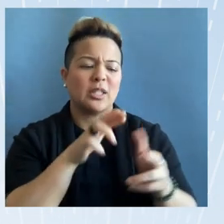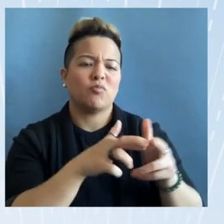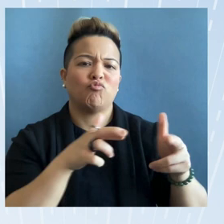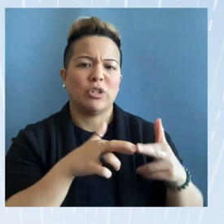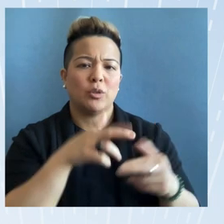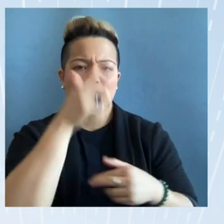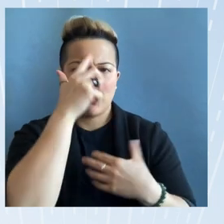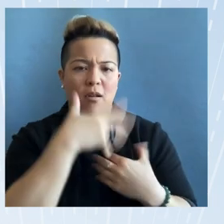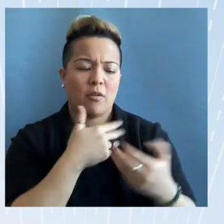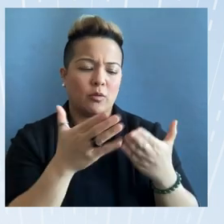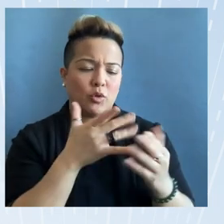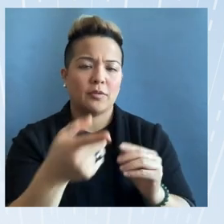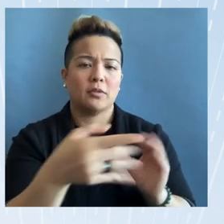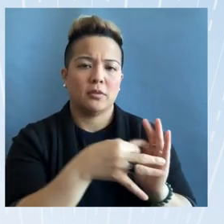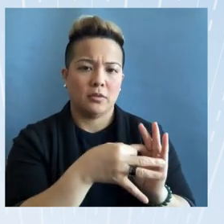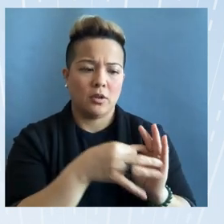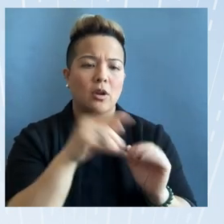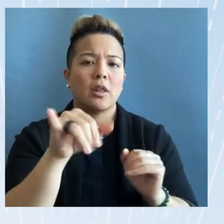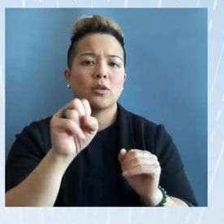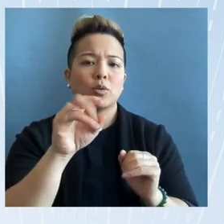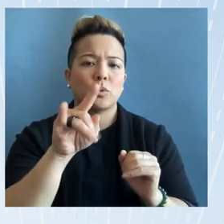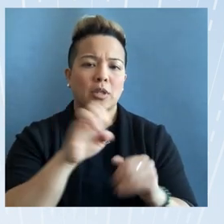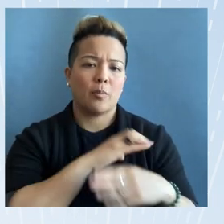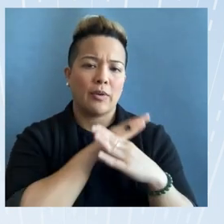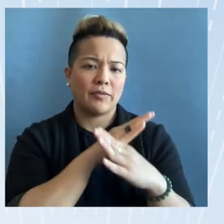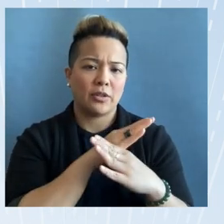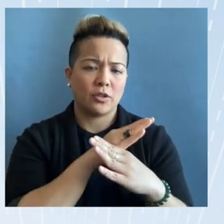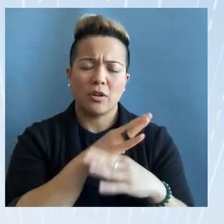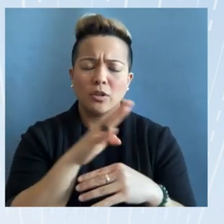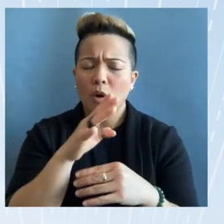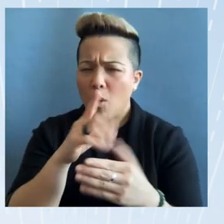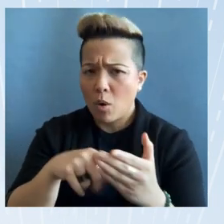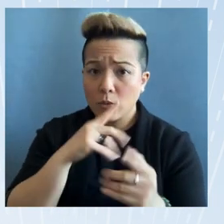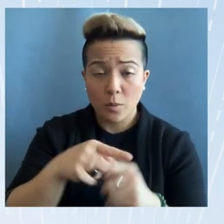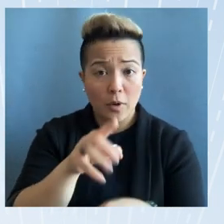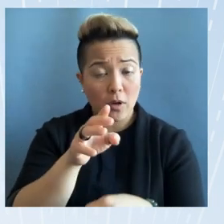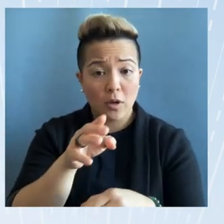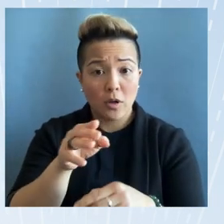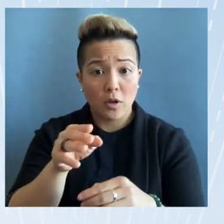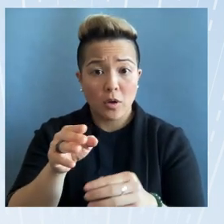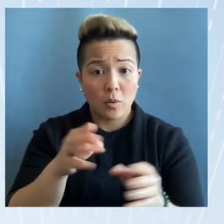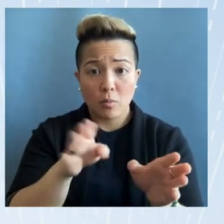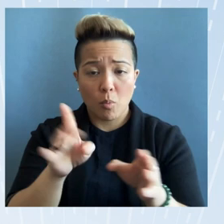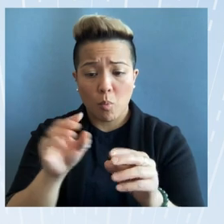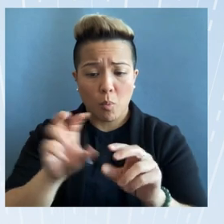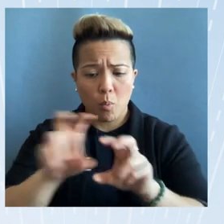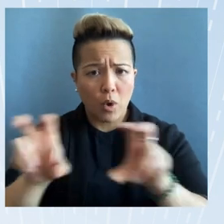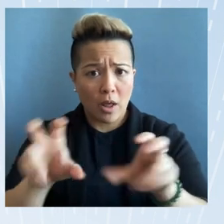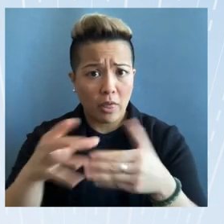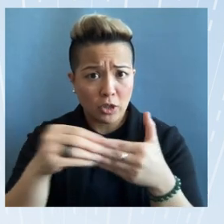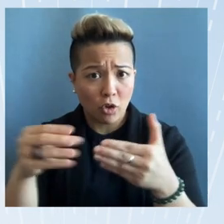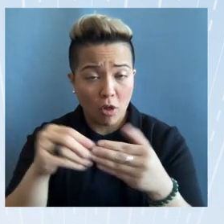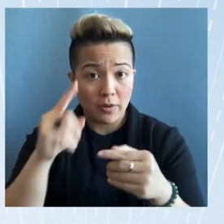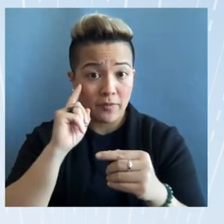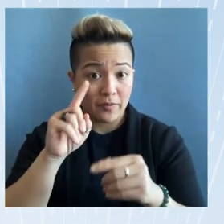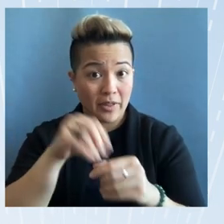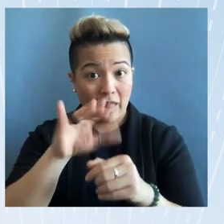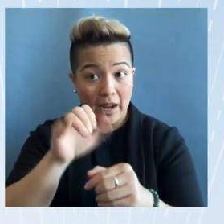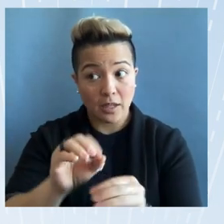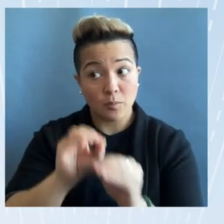health services, suicide prevention. And so are we talking about directing dollars to, for example, in that case, New York